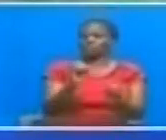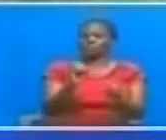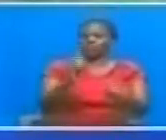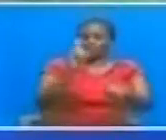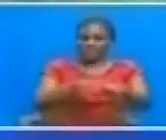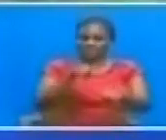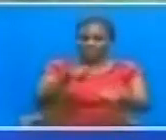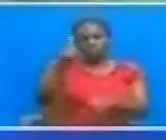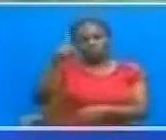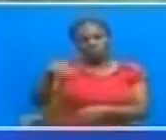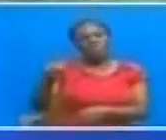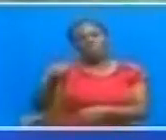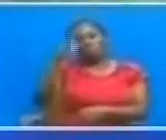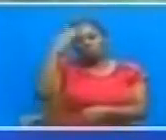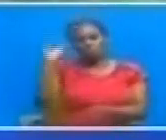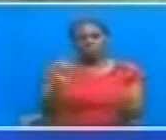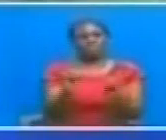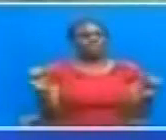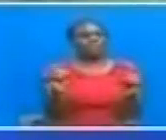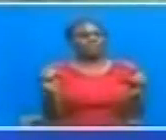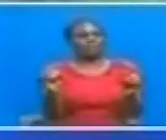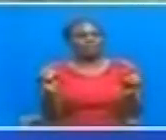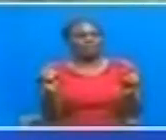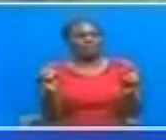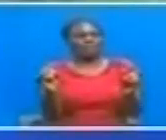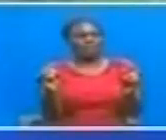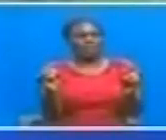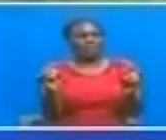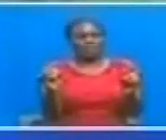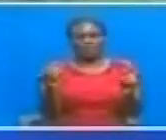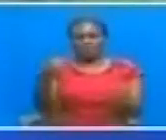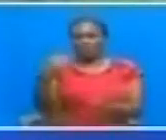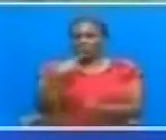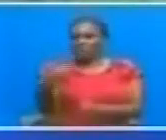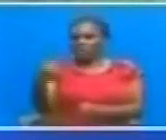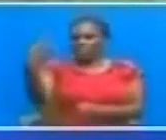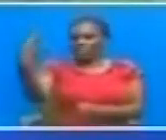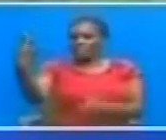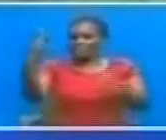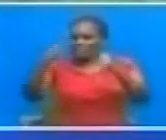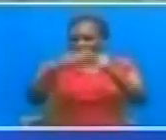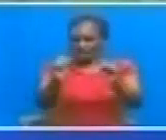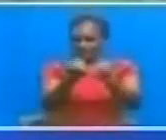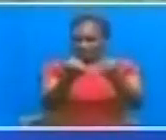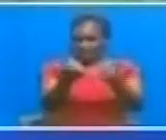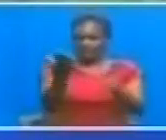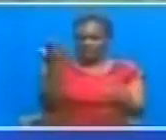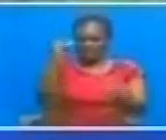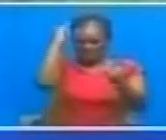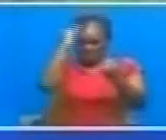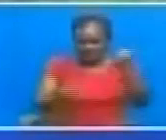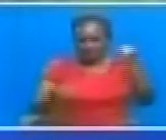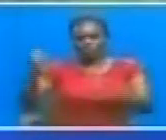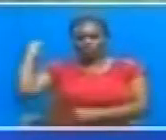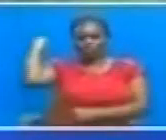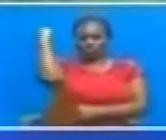comes. Yeah, you never know. Like in my 91-39 came in during my last throw,